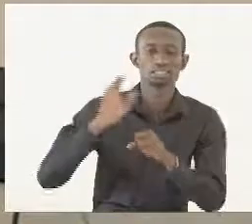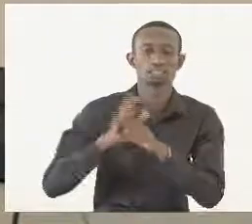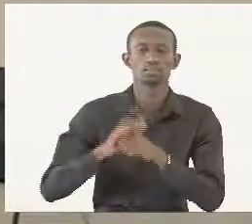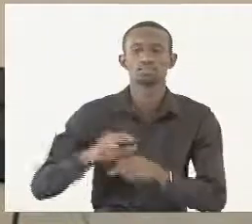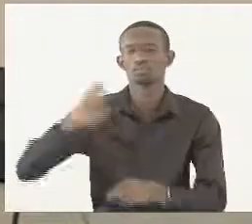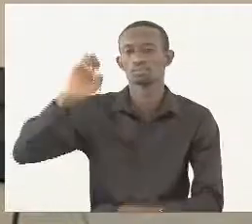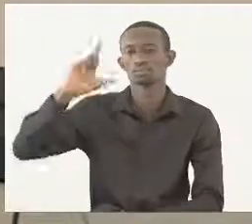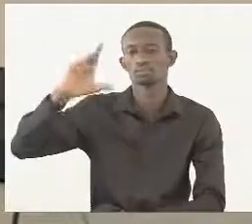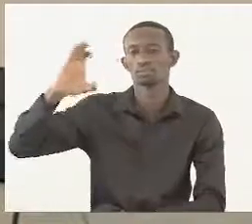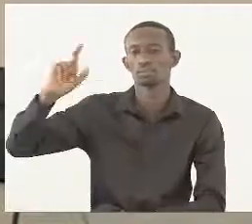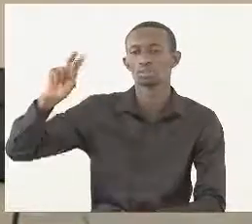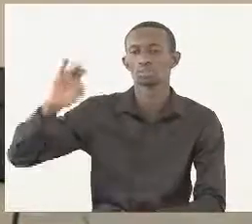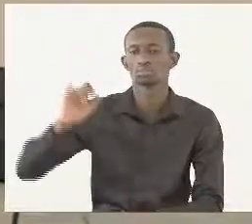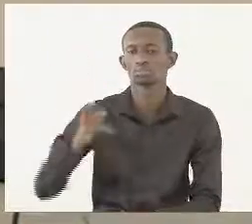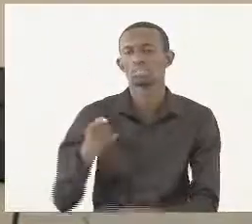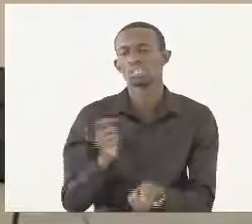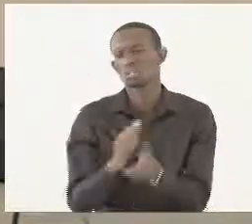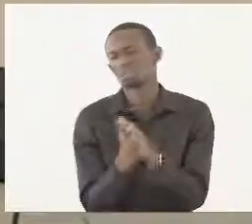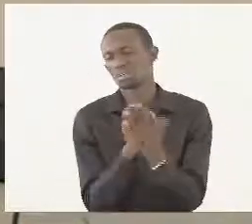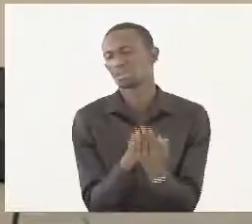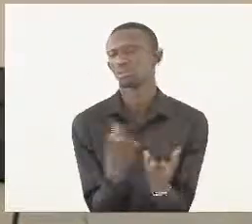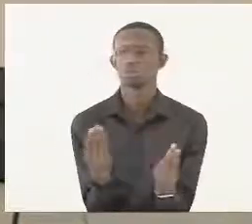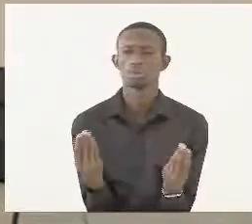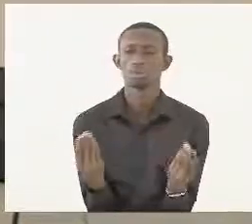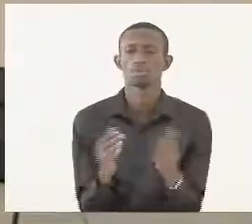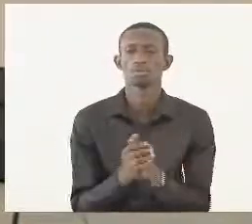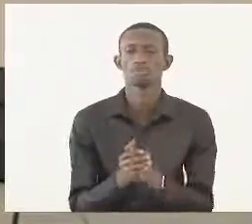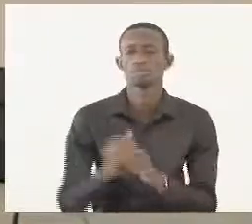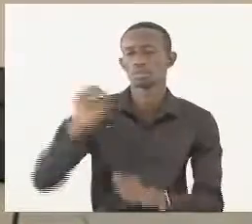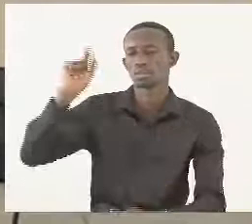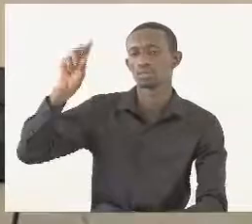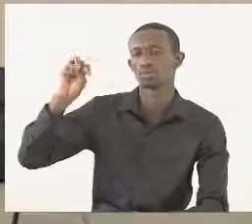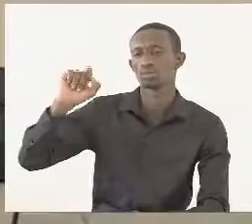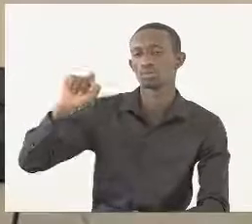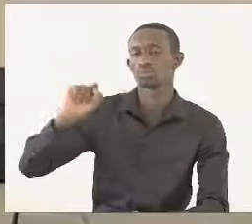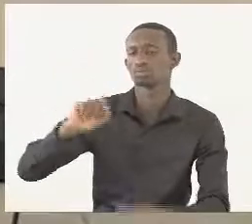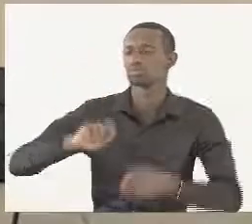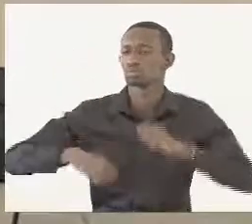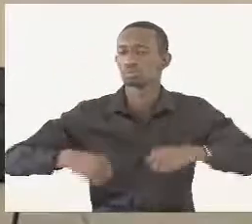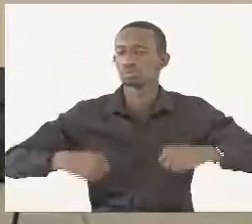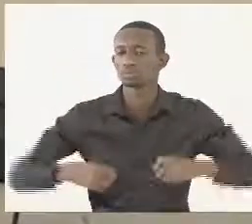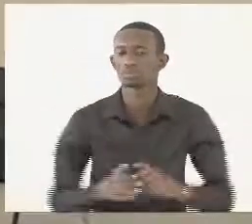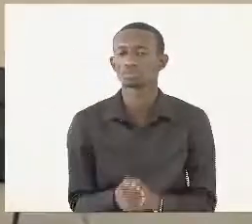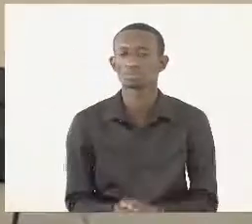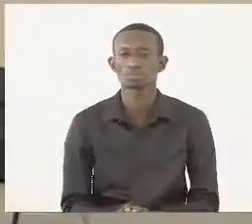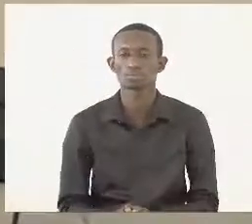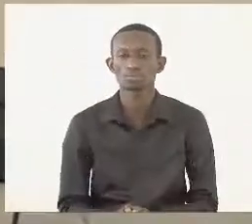it becomes easier for the atom to react. And